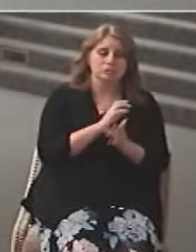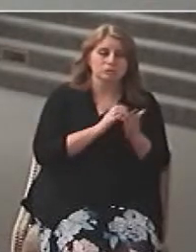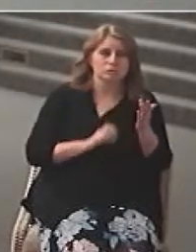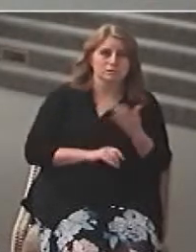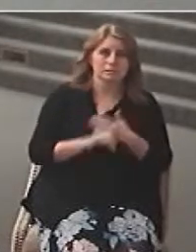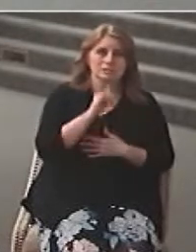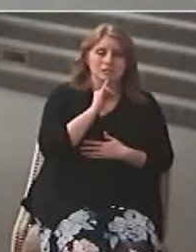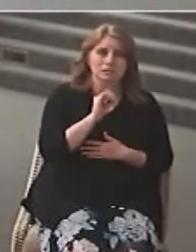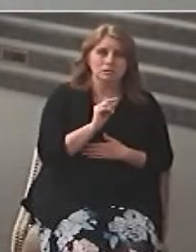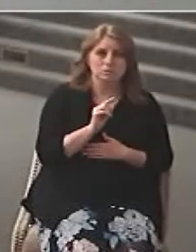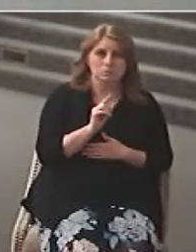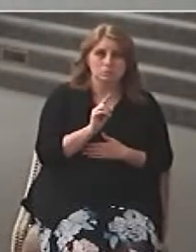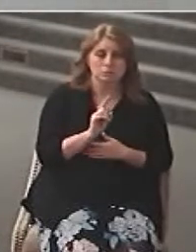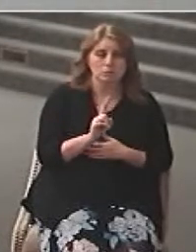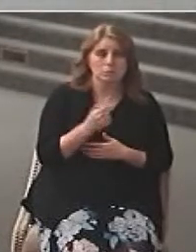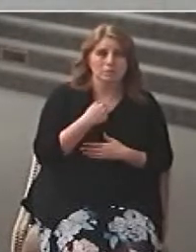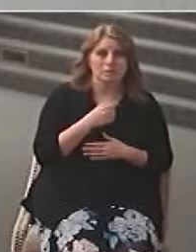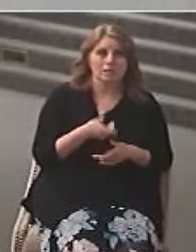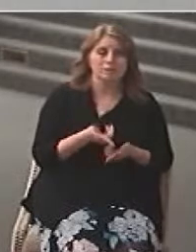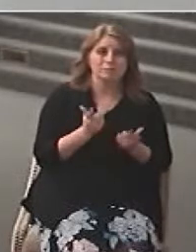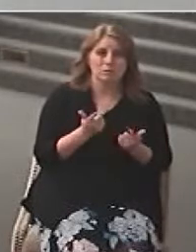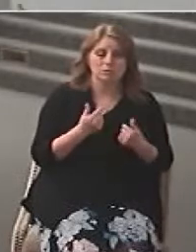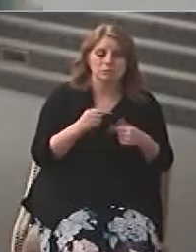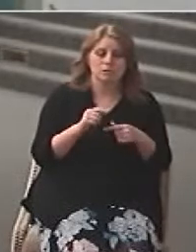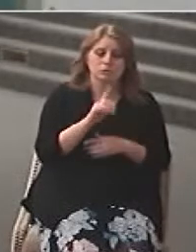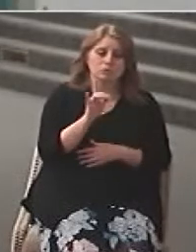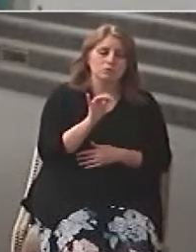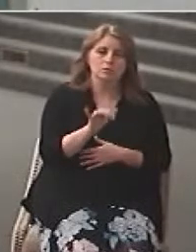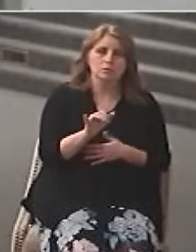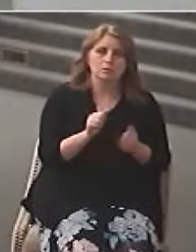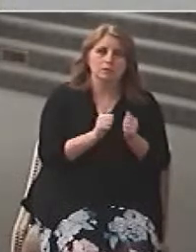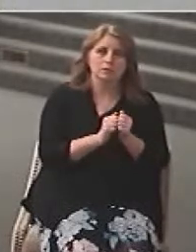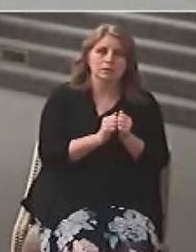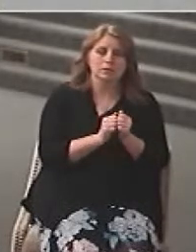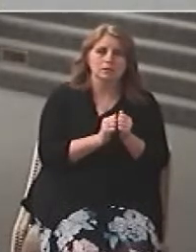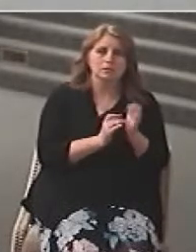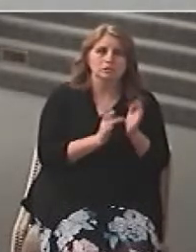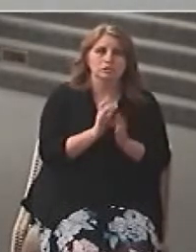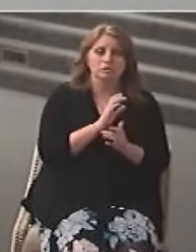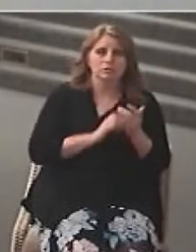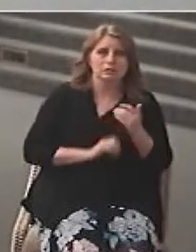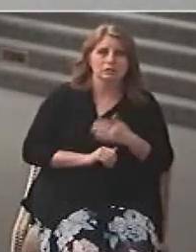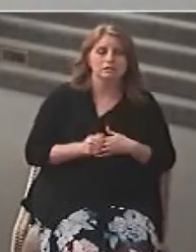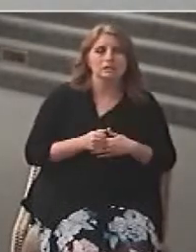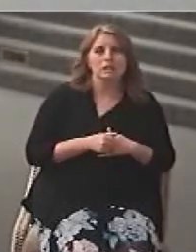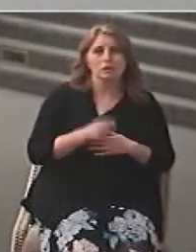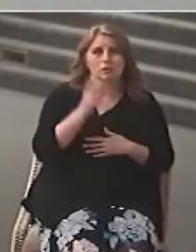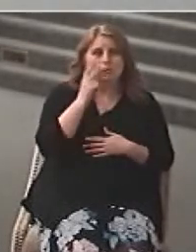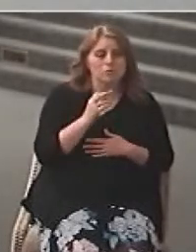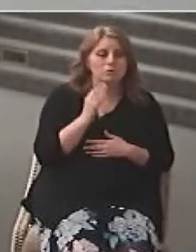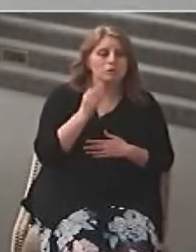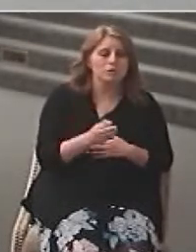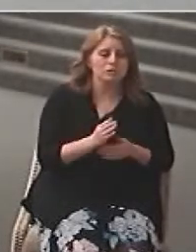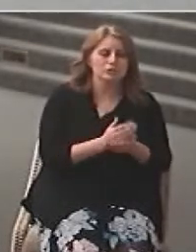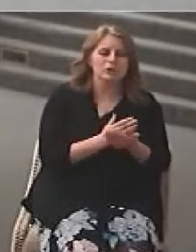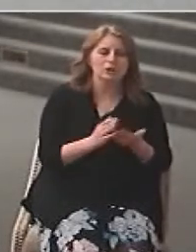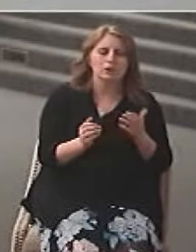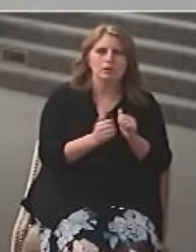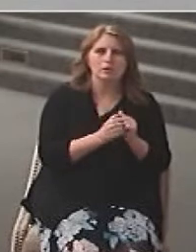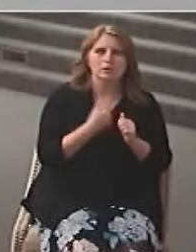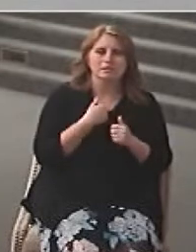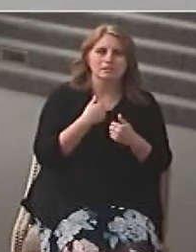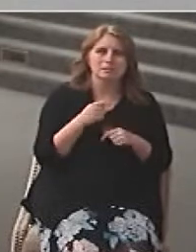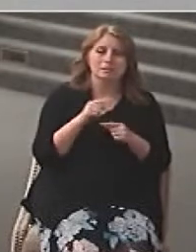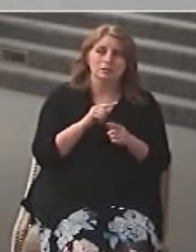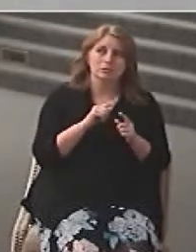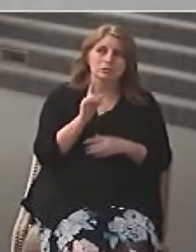is the one that we get to spend eternity with. Jesus Christ is the one that we ought to look forward to and to share with others, that we get to spend eternity with